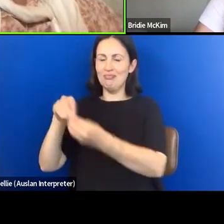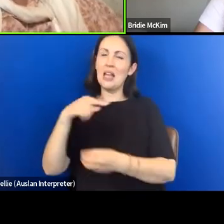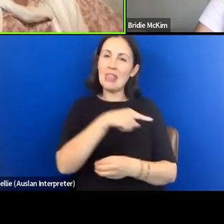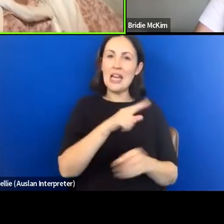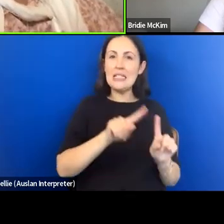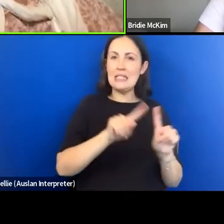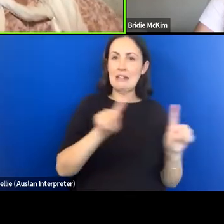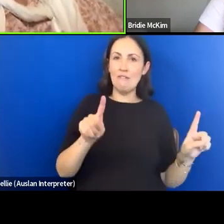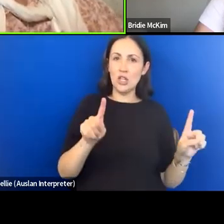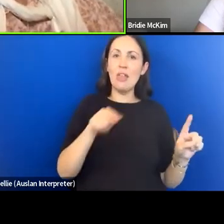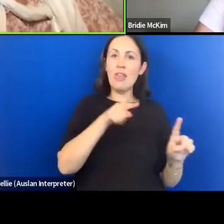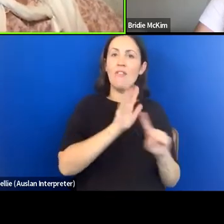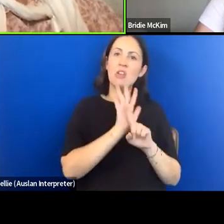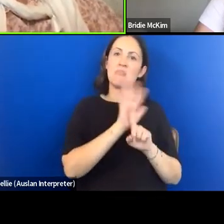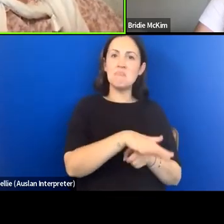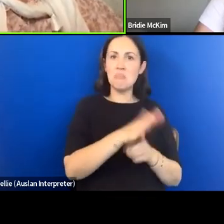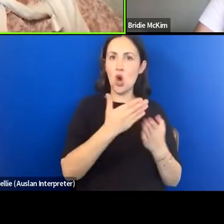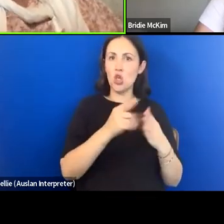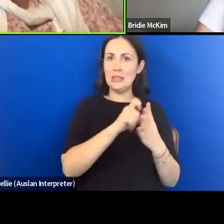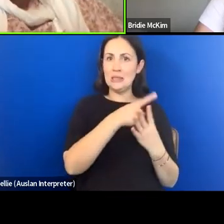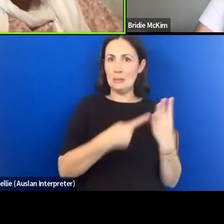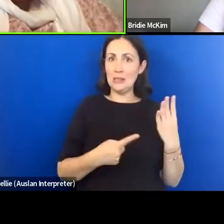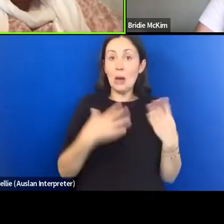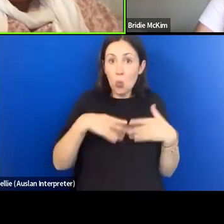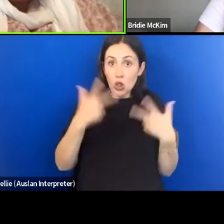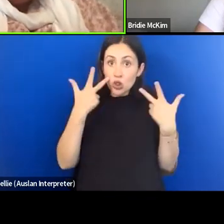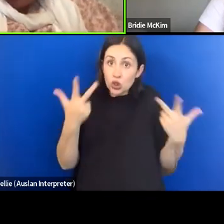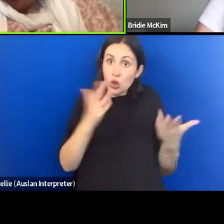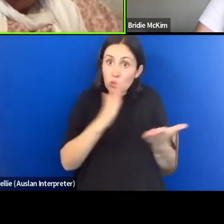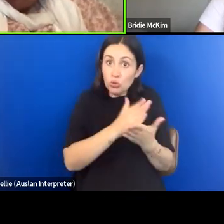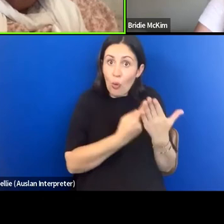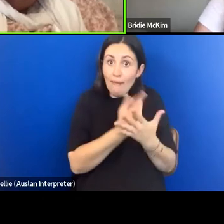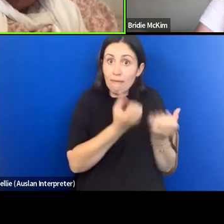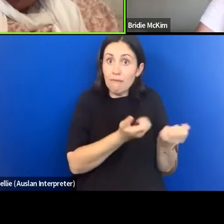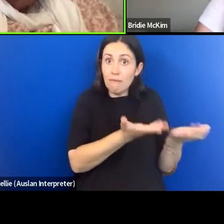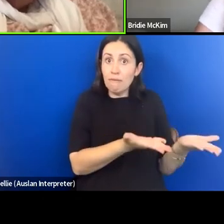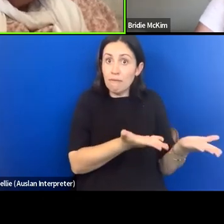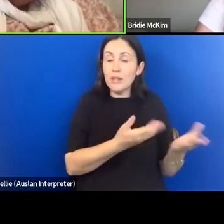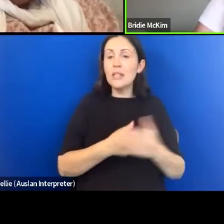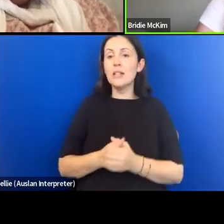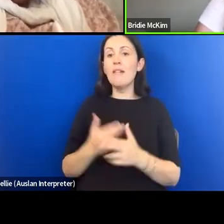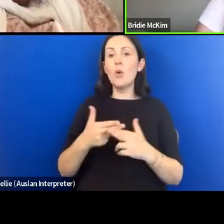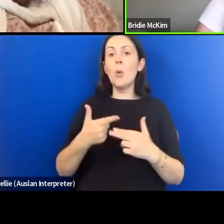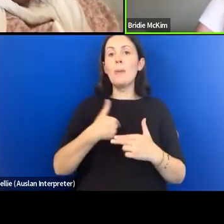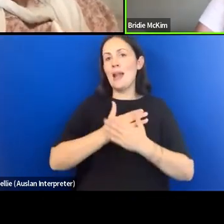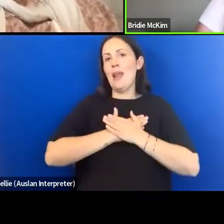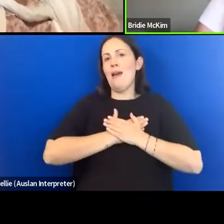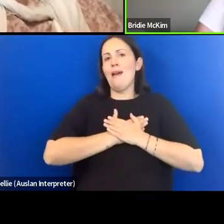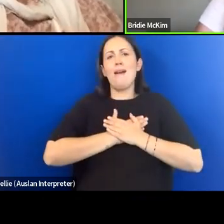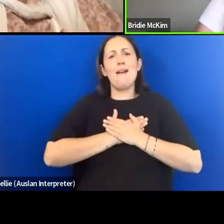yeah, so it was a passion project for me.